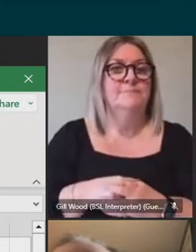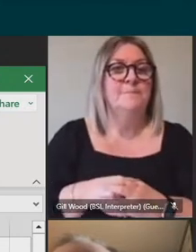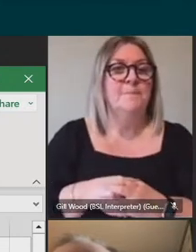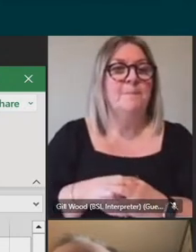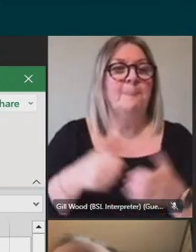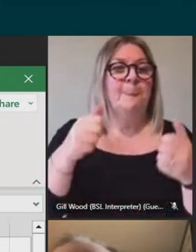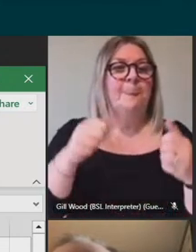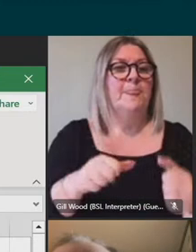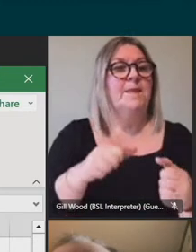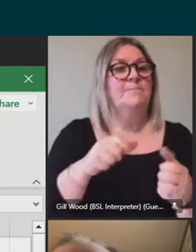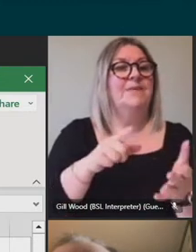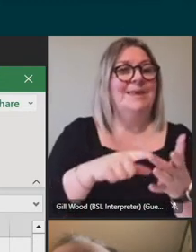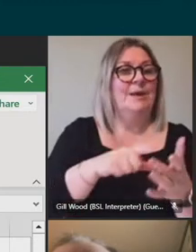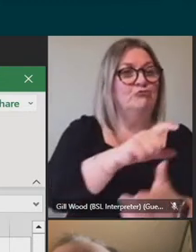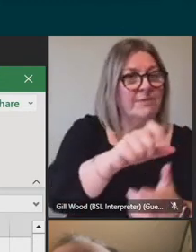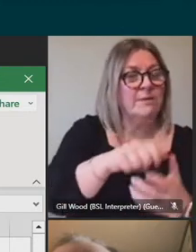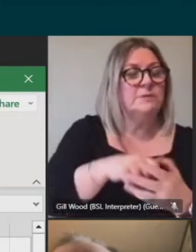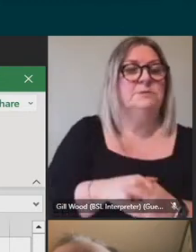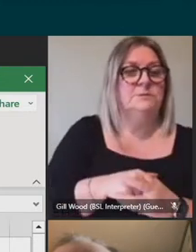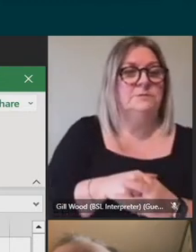Councillor Ian Carruthers.